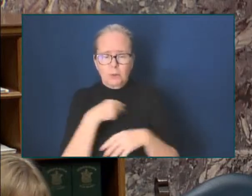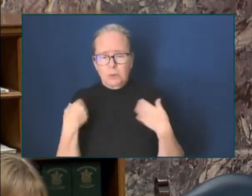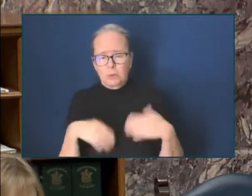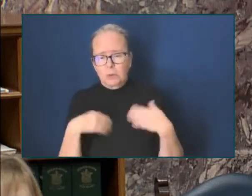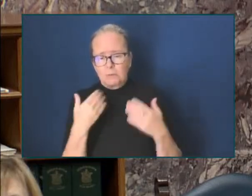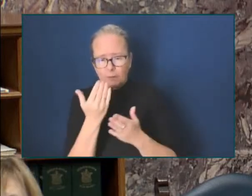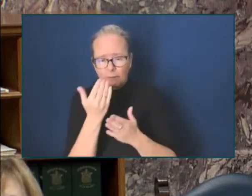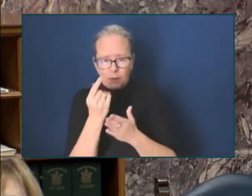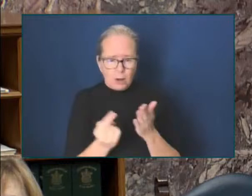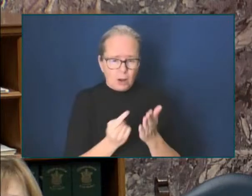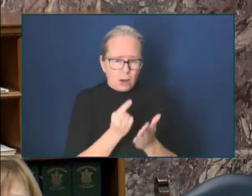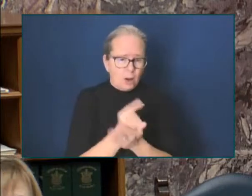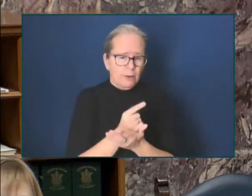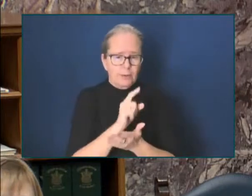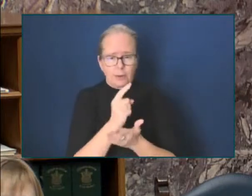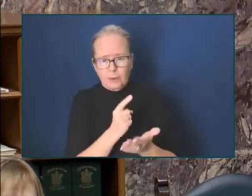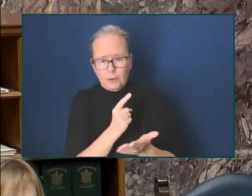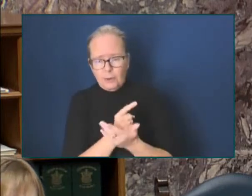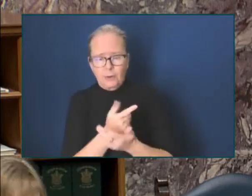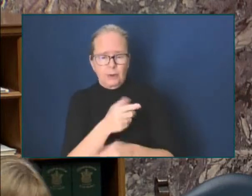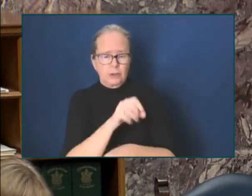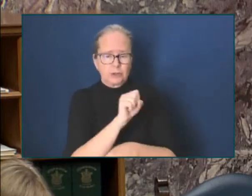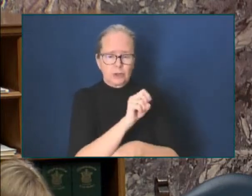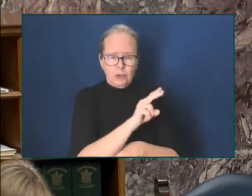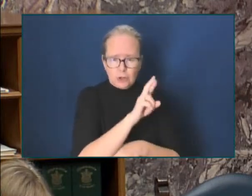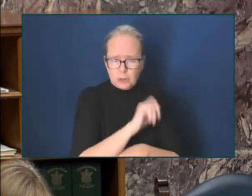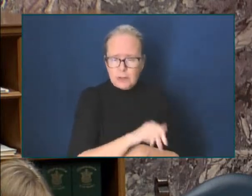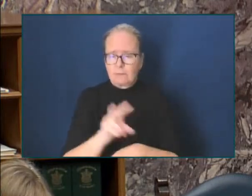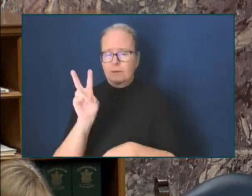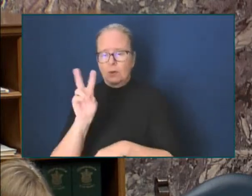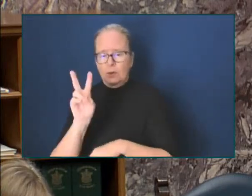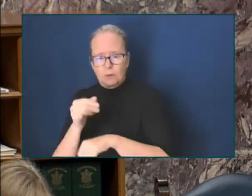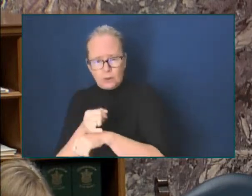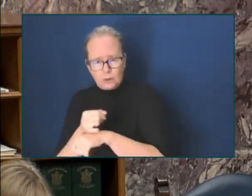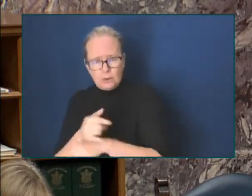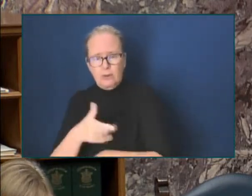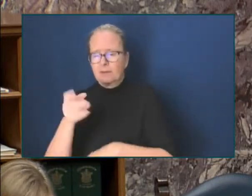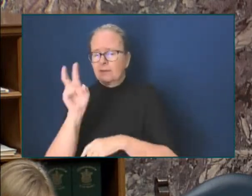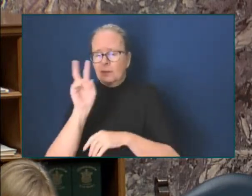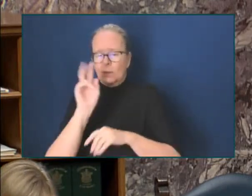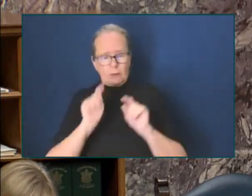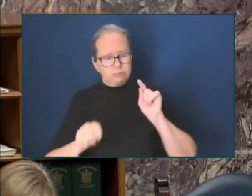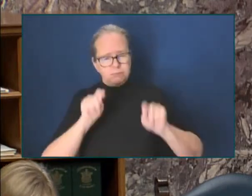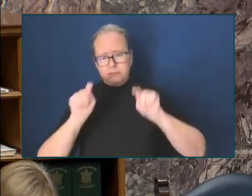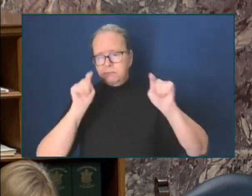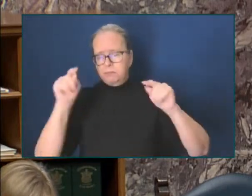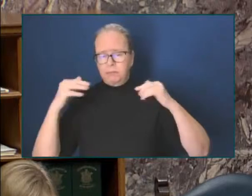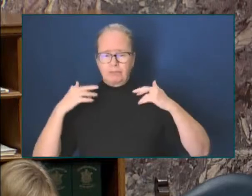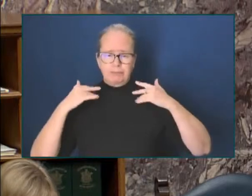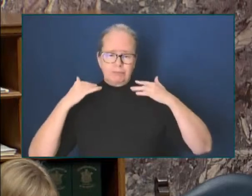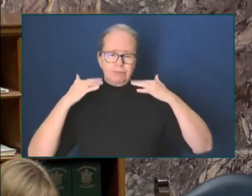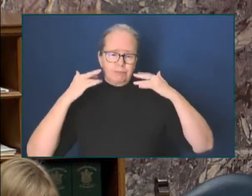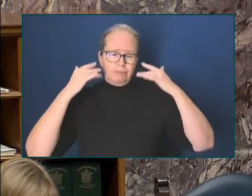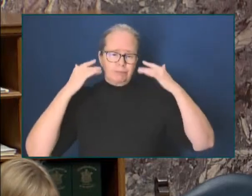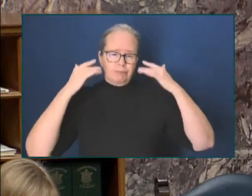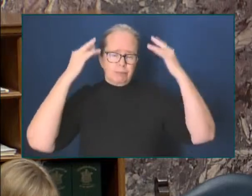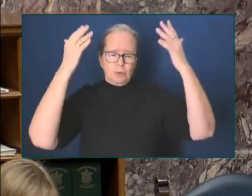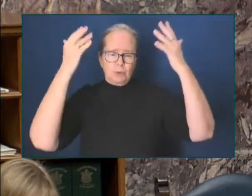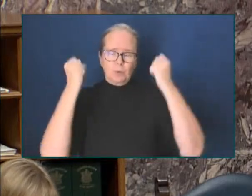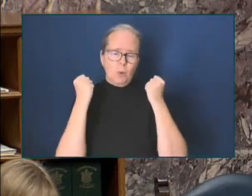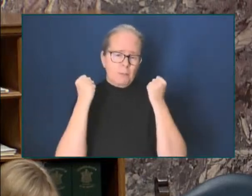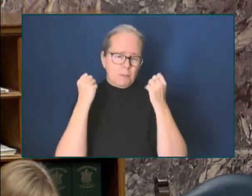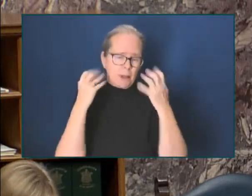Vancouver, and right across the province are overrun, and we've got 6 sick children that are being treated